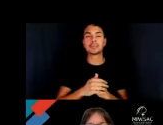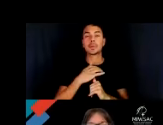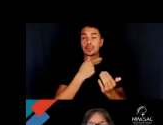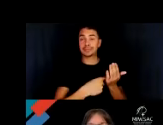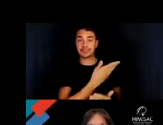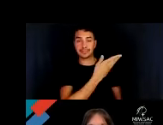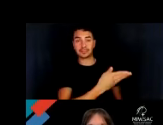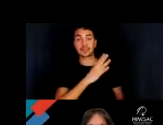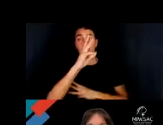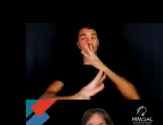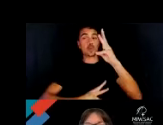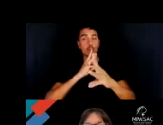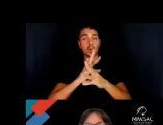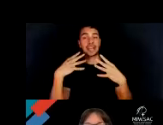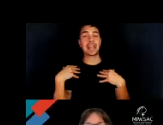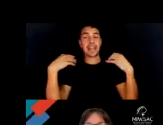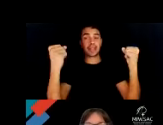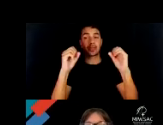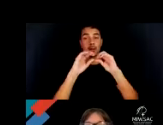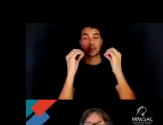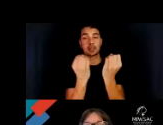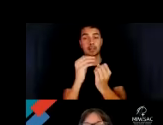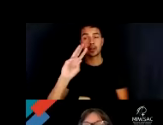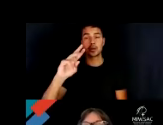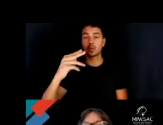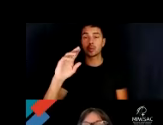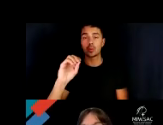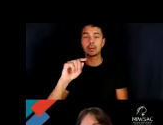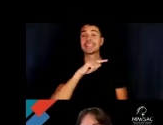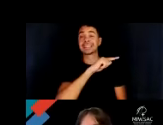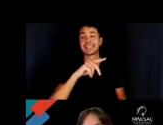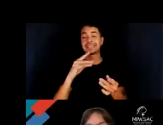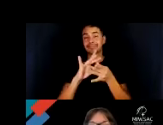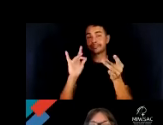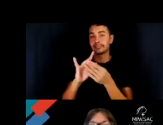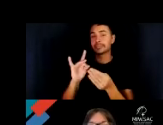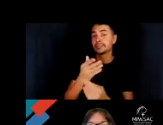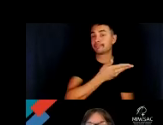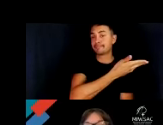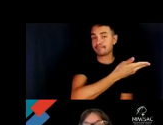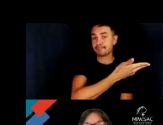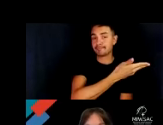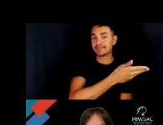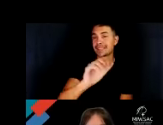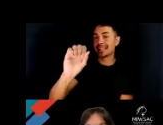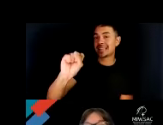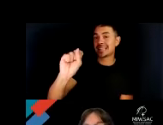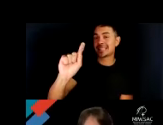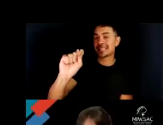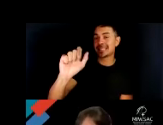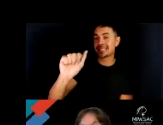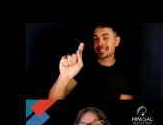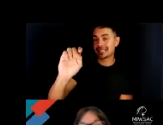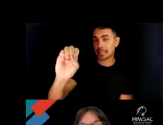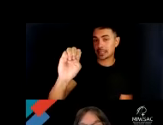Organization's definition, and they define mental health as a state of well-being in which the individual